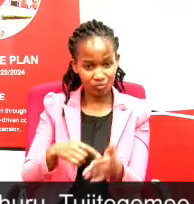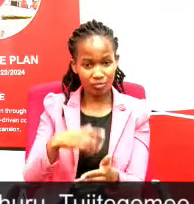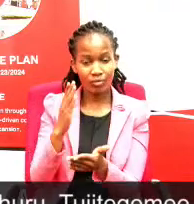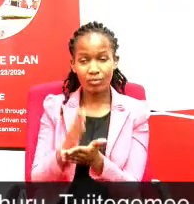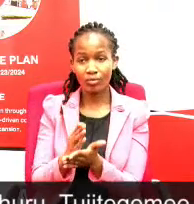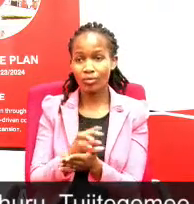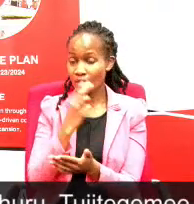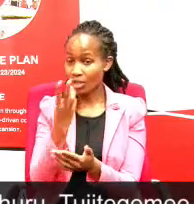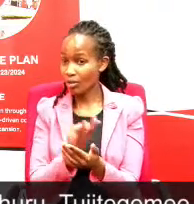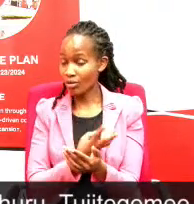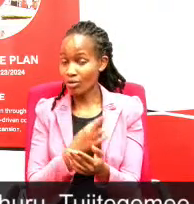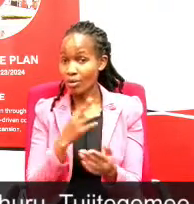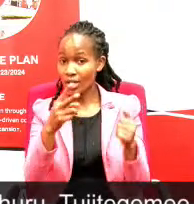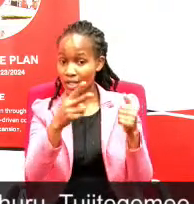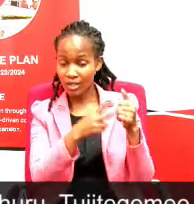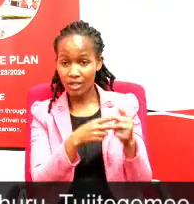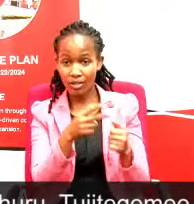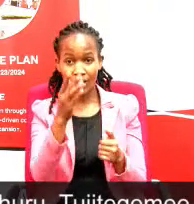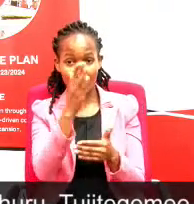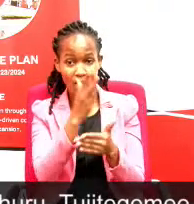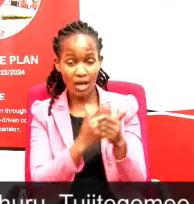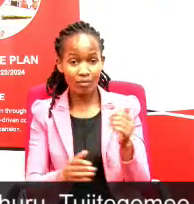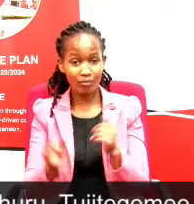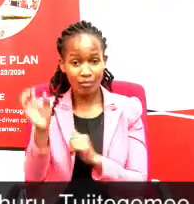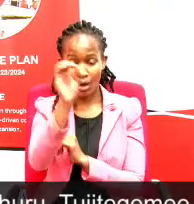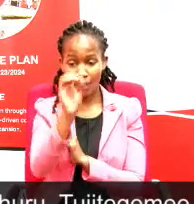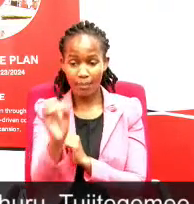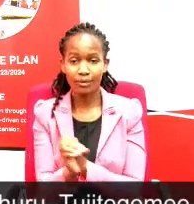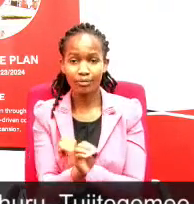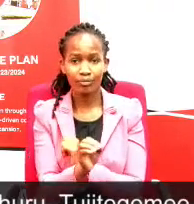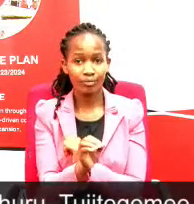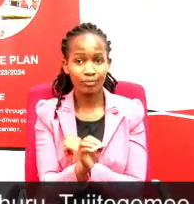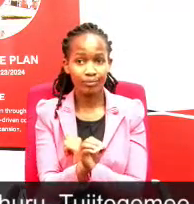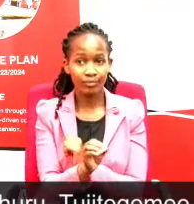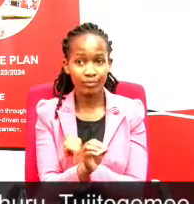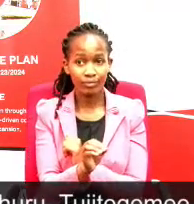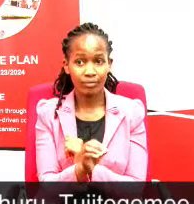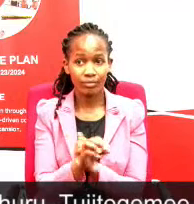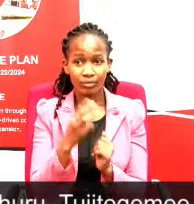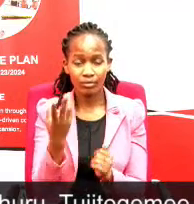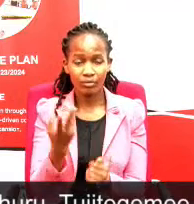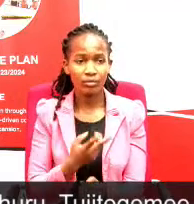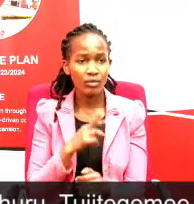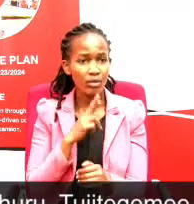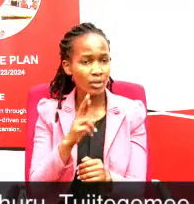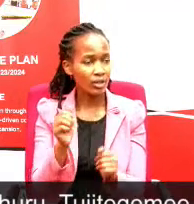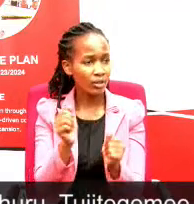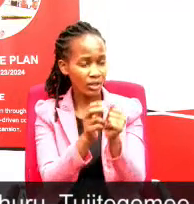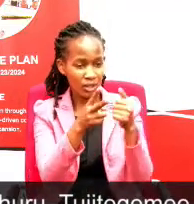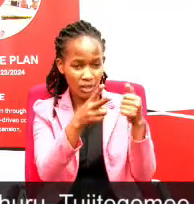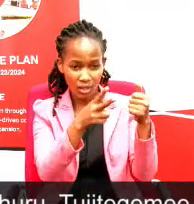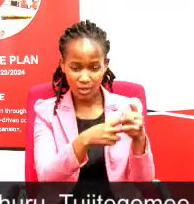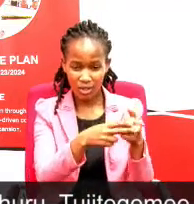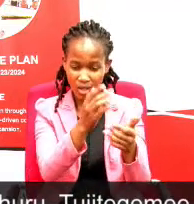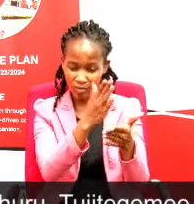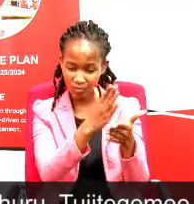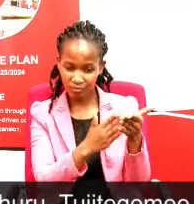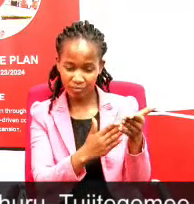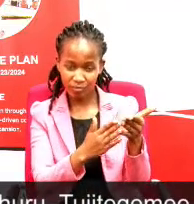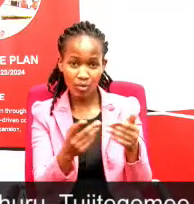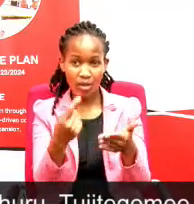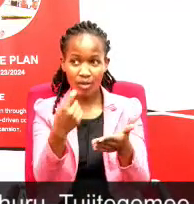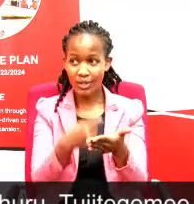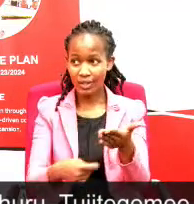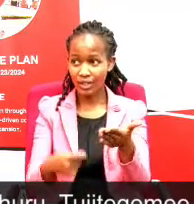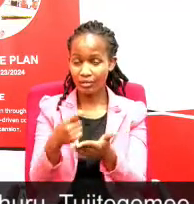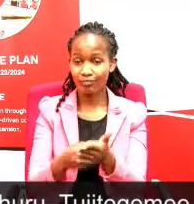we are 7.5% of GDP, just above that, we are about 17.5% of the tax